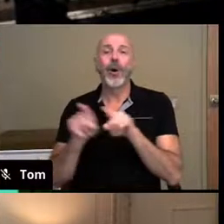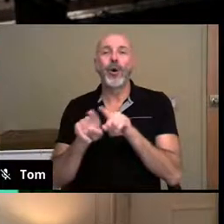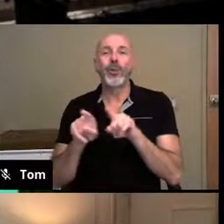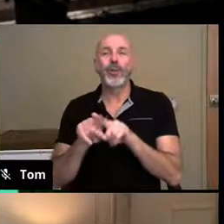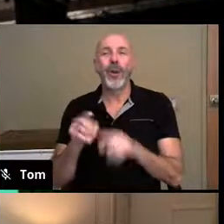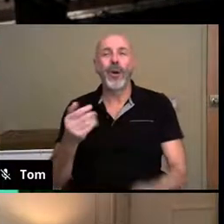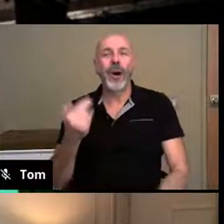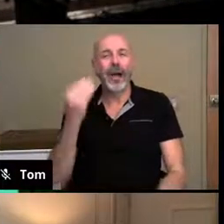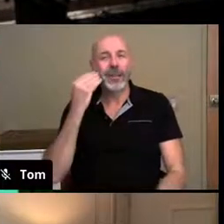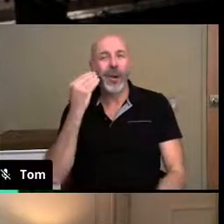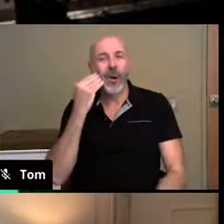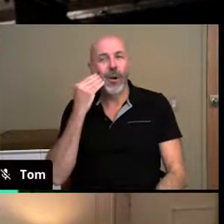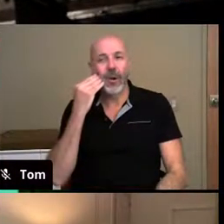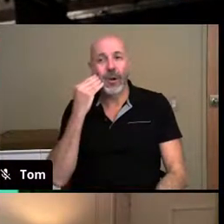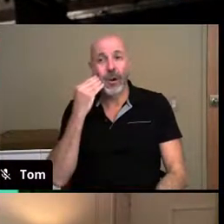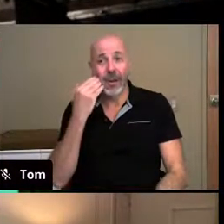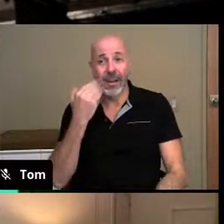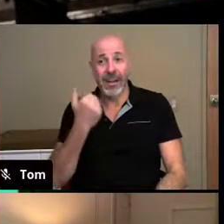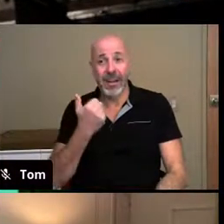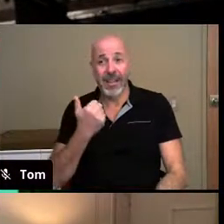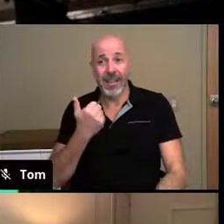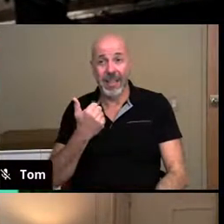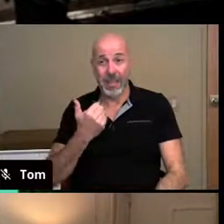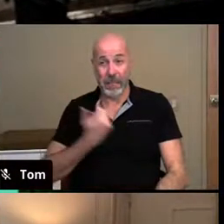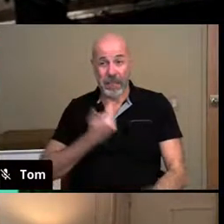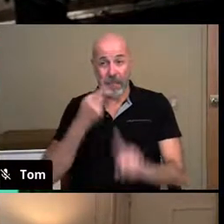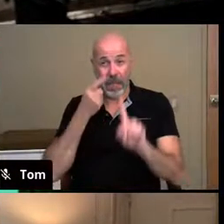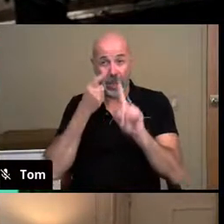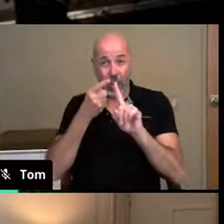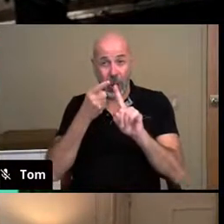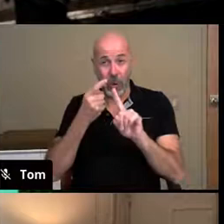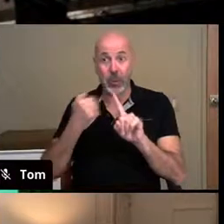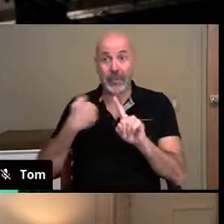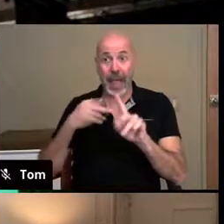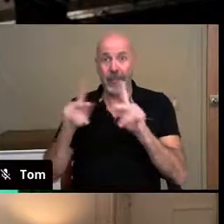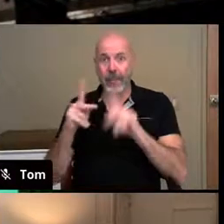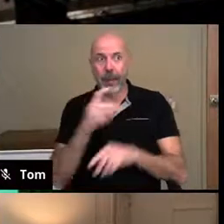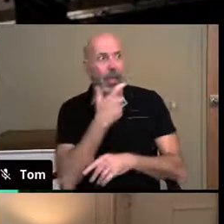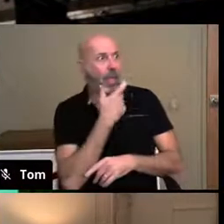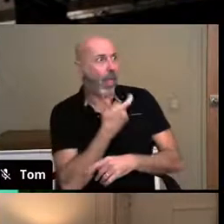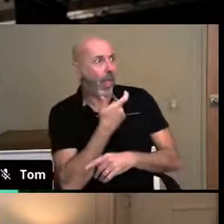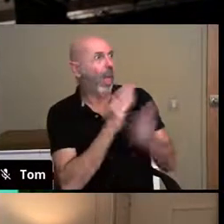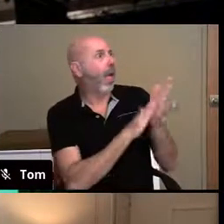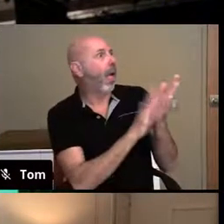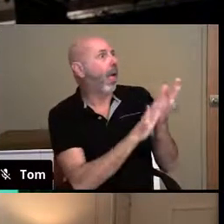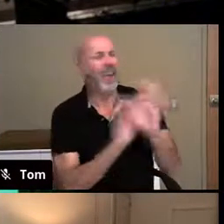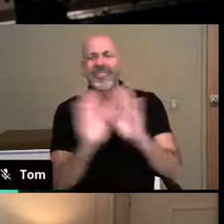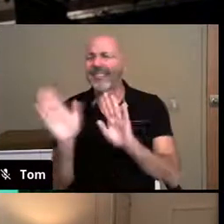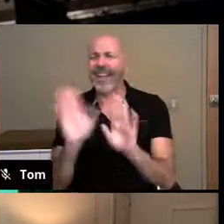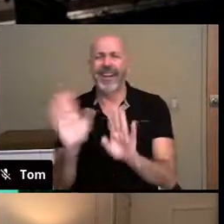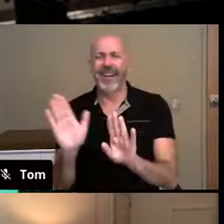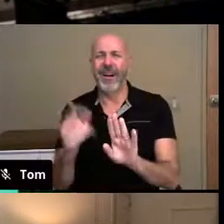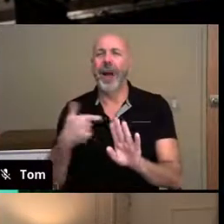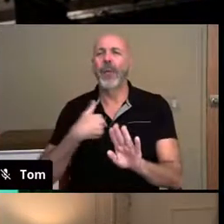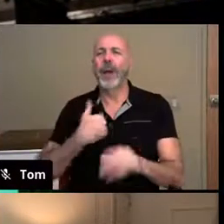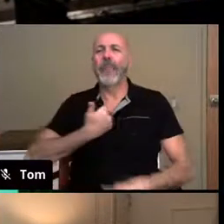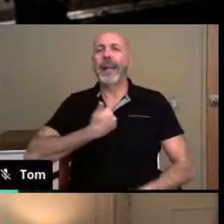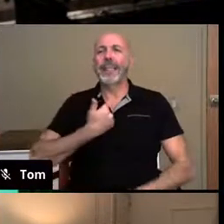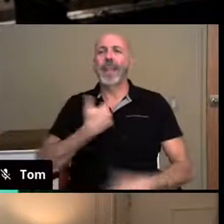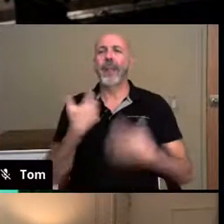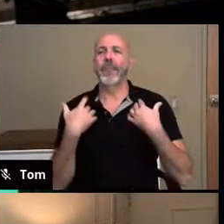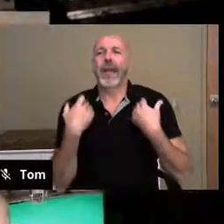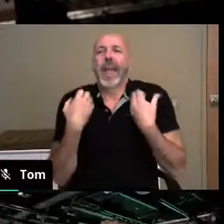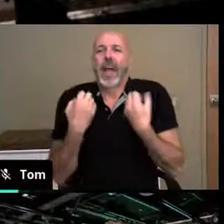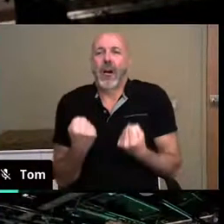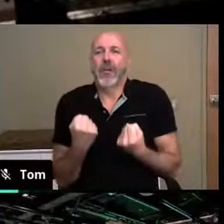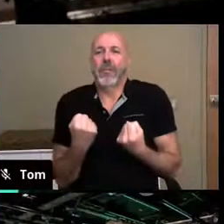aware that I didn't do this for that. Yeah. I did it for my own health and well-being and long-term